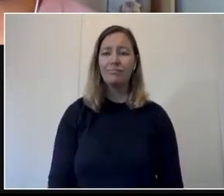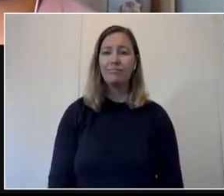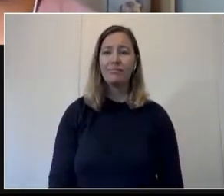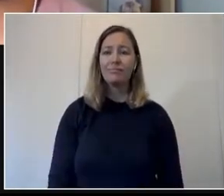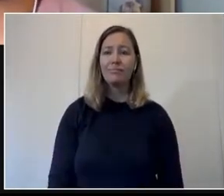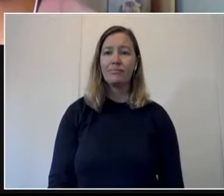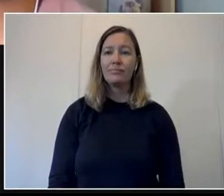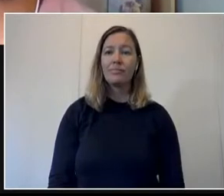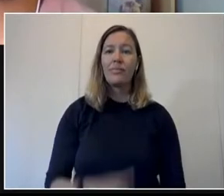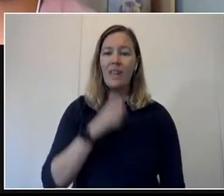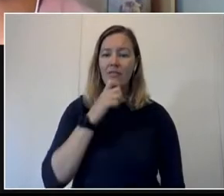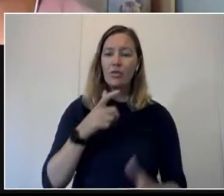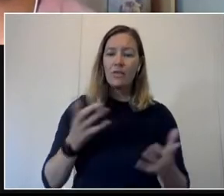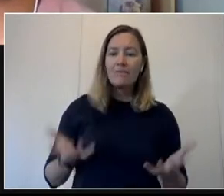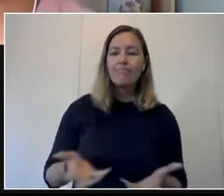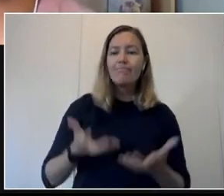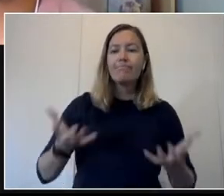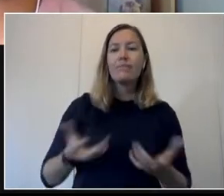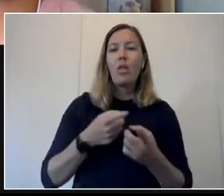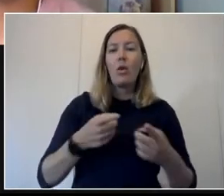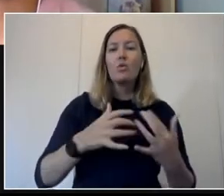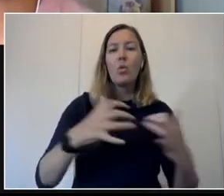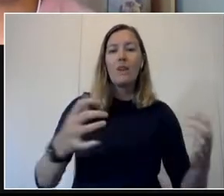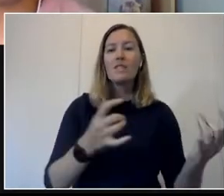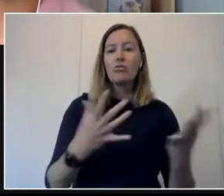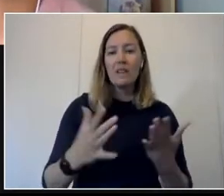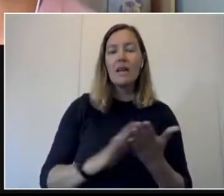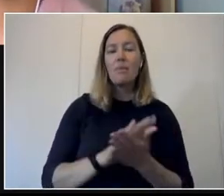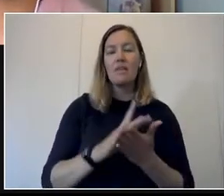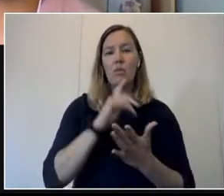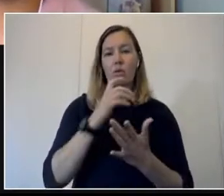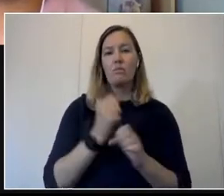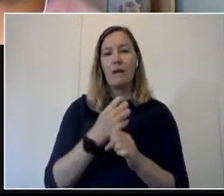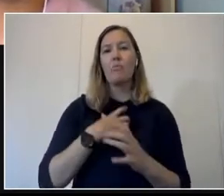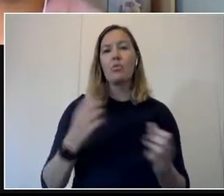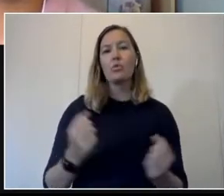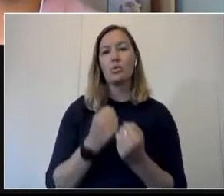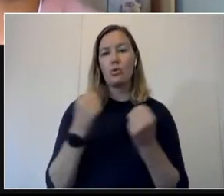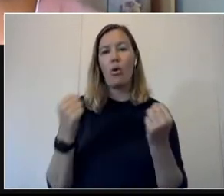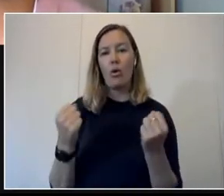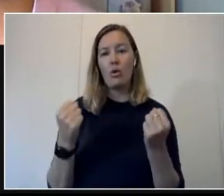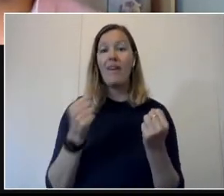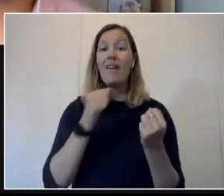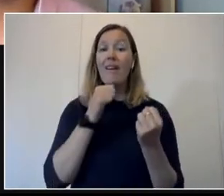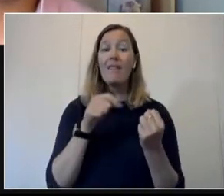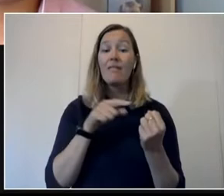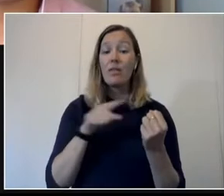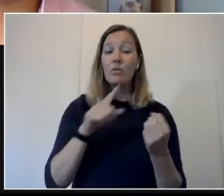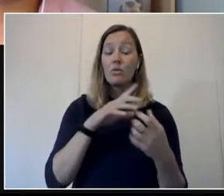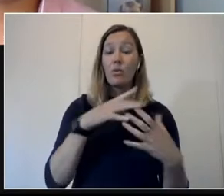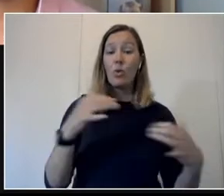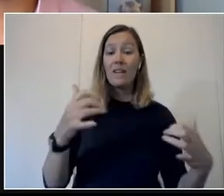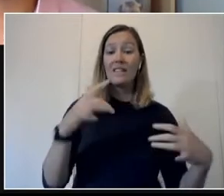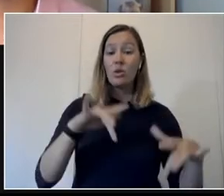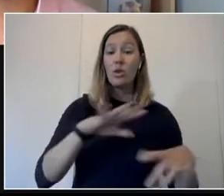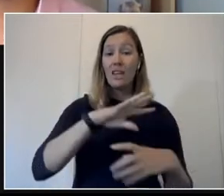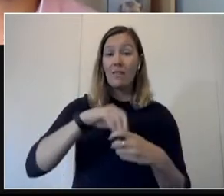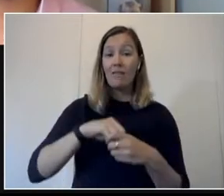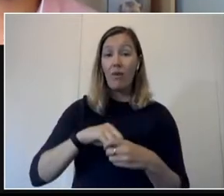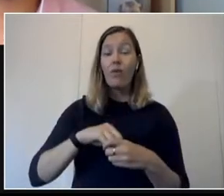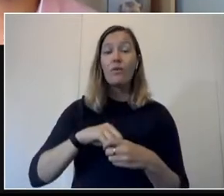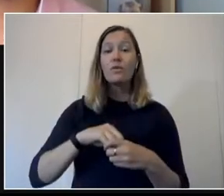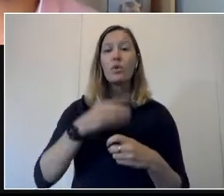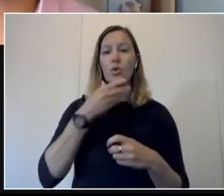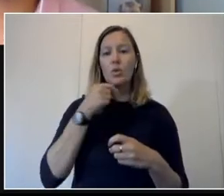are nurturing those audiences already, I hope this strengthens your hand. And if you don't have these audiences, use this data to get